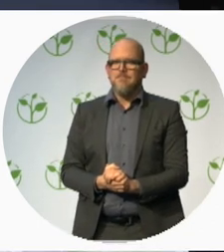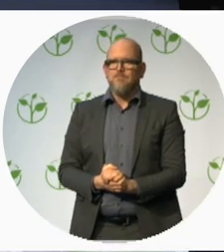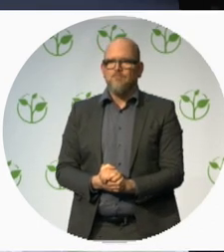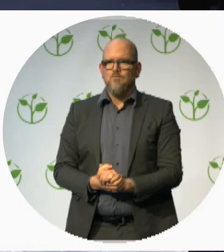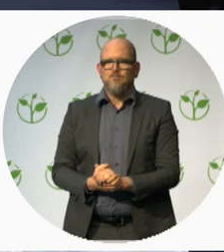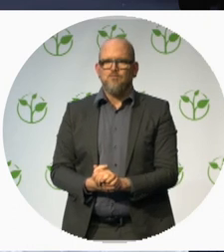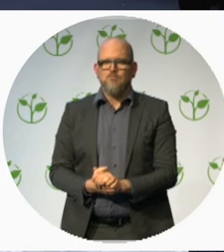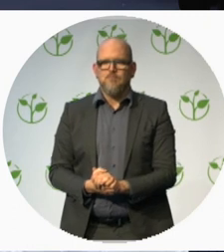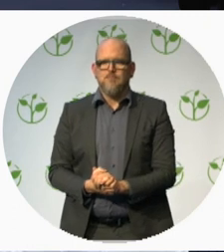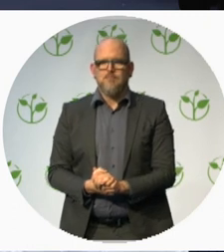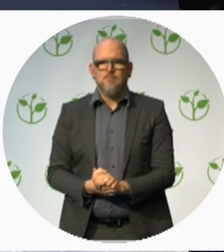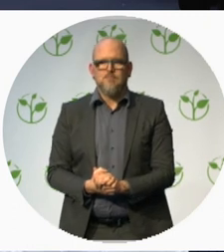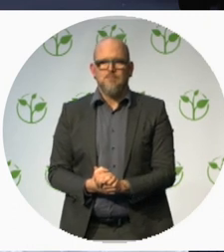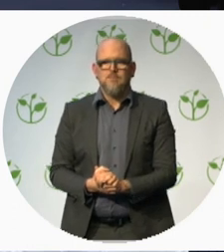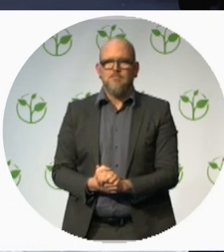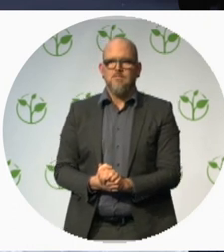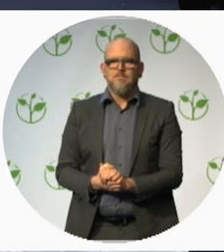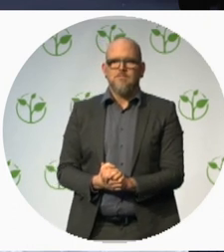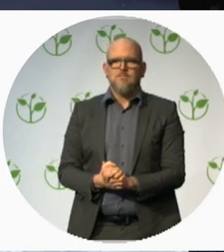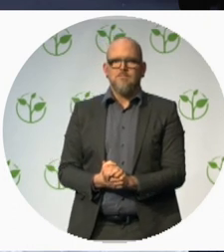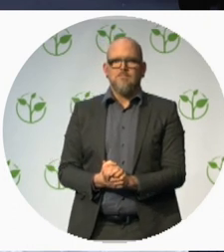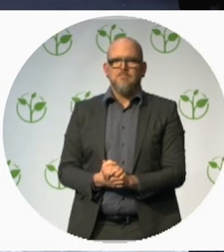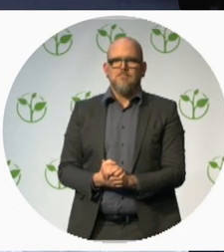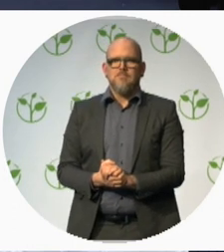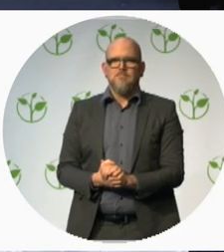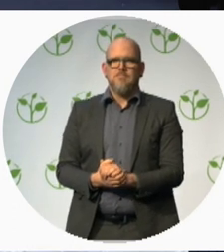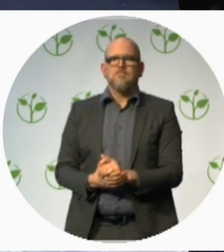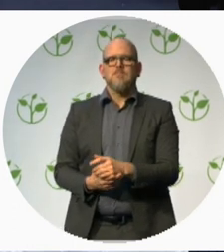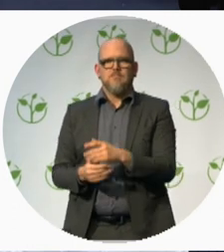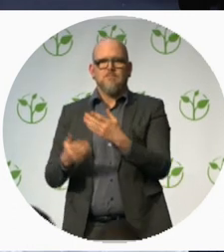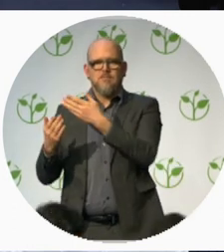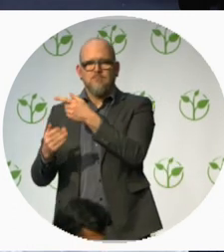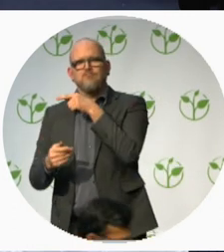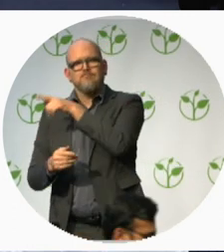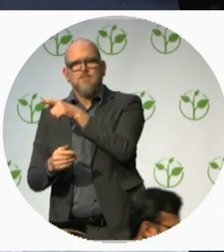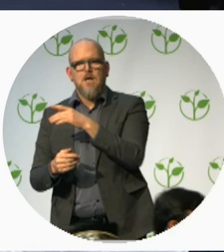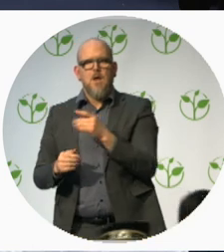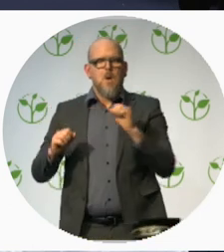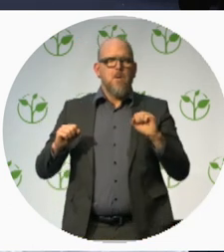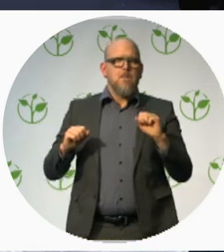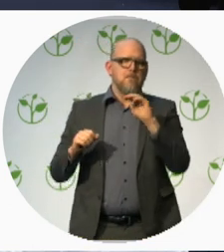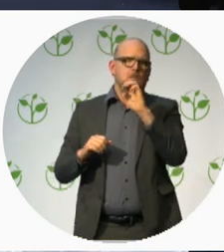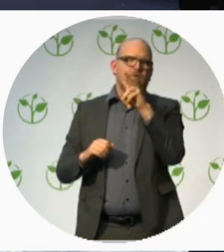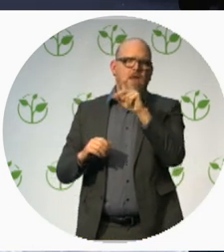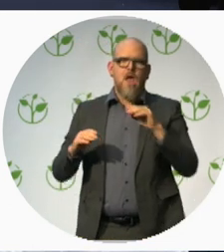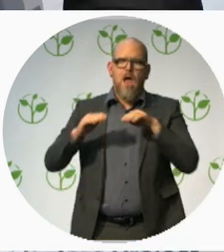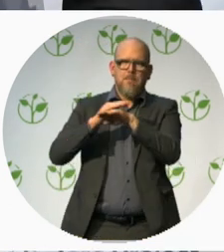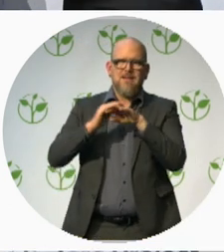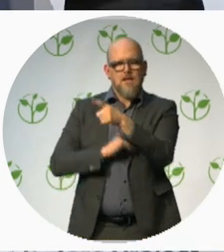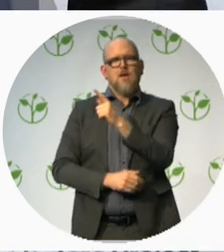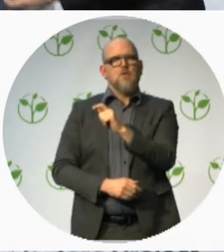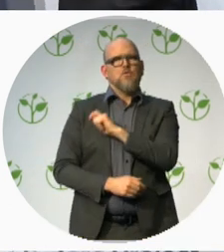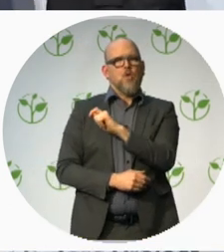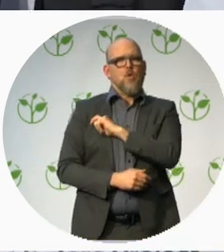Congratulations to Movability Foundation from Togo. The Movability Foundation, based in Geneva, Switzerland, supports sustainable,